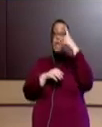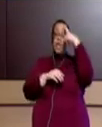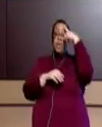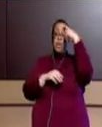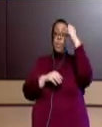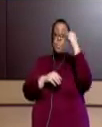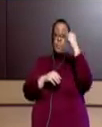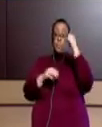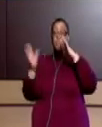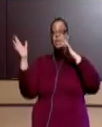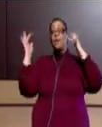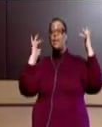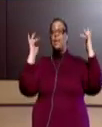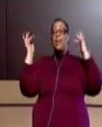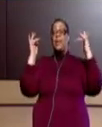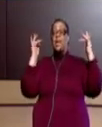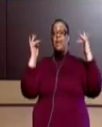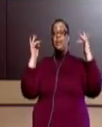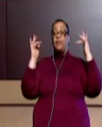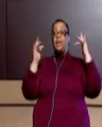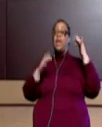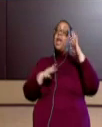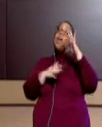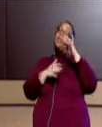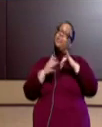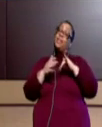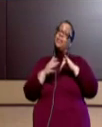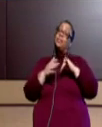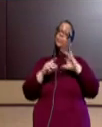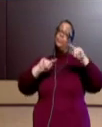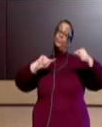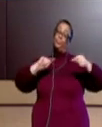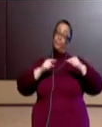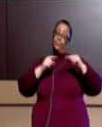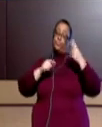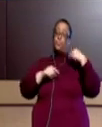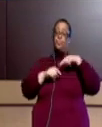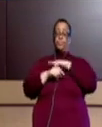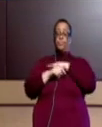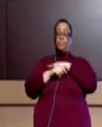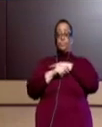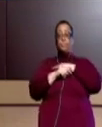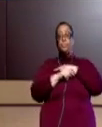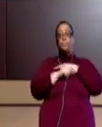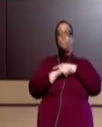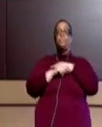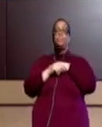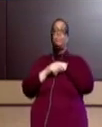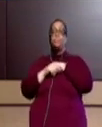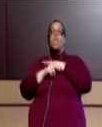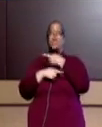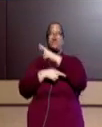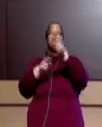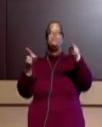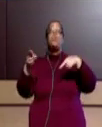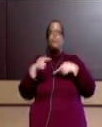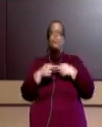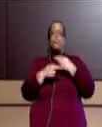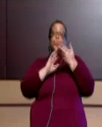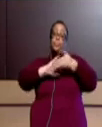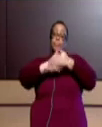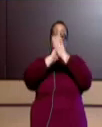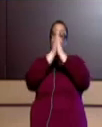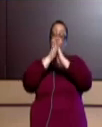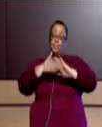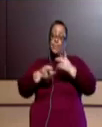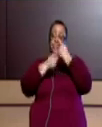are getting louder. And that's what's taking us out. Wait, you got to say that one more time. The room is getting quieter, but